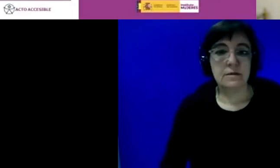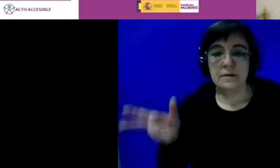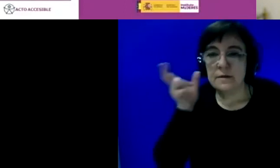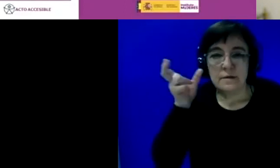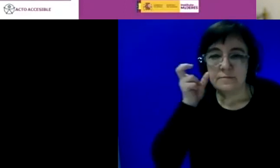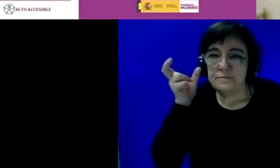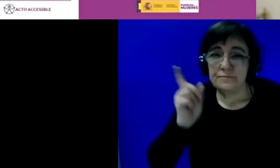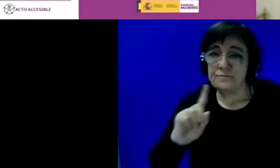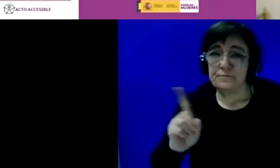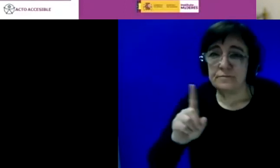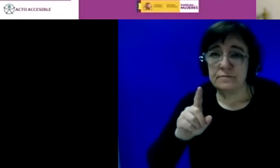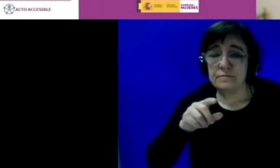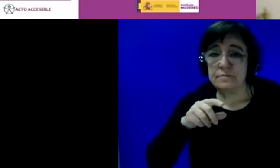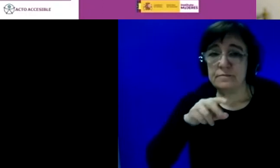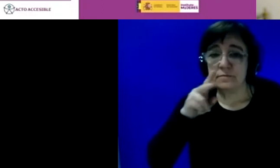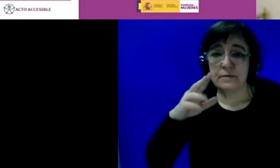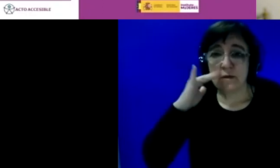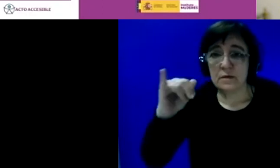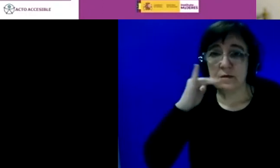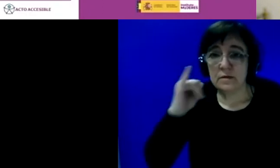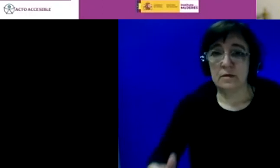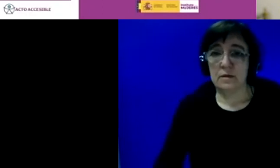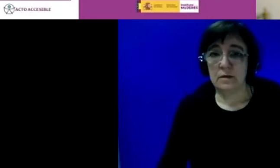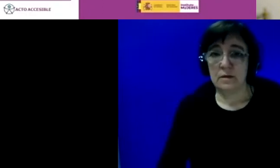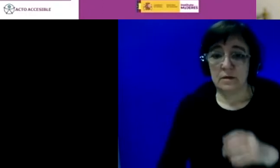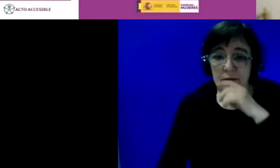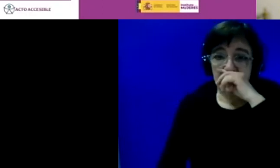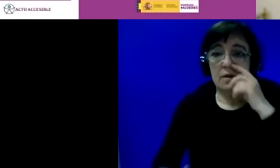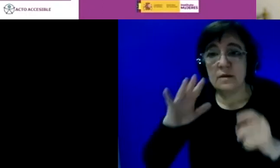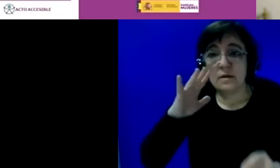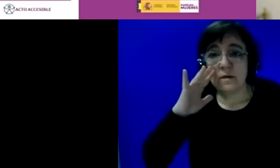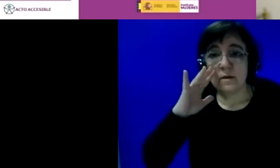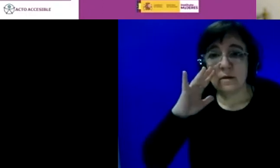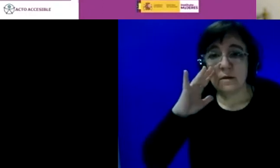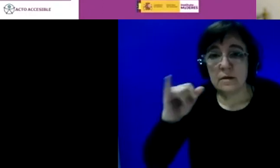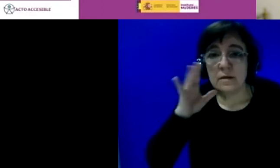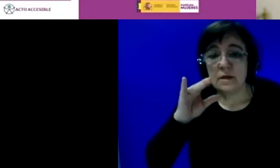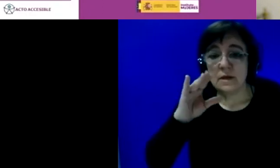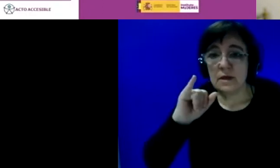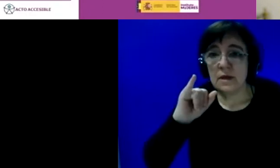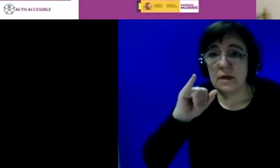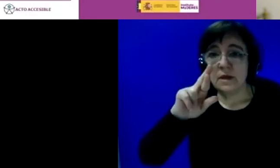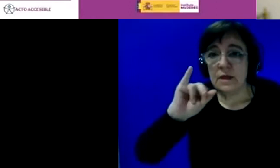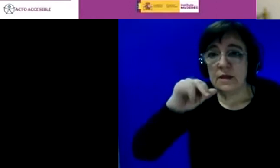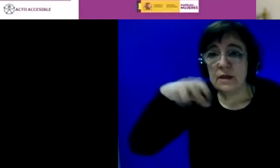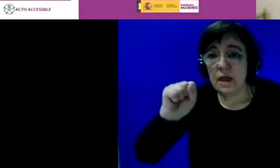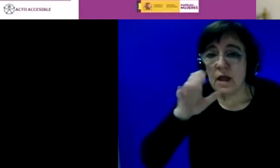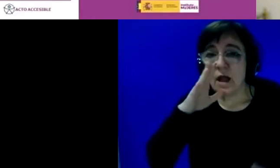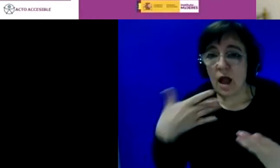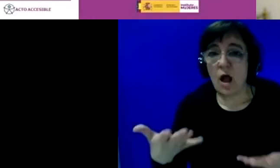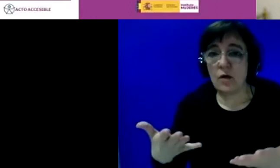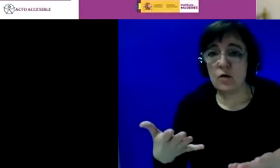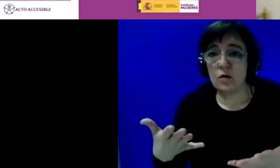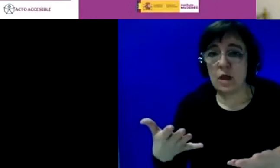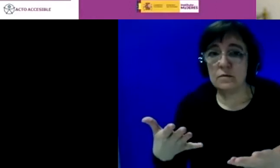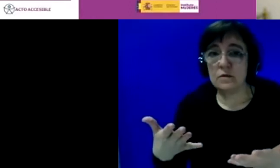my colleagues will be trying to connect with Katrin, but we're going to give the floor to Irina. Now